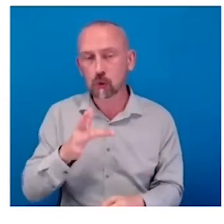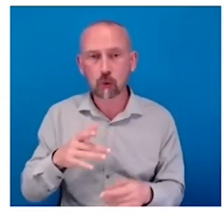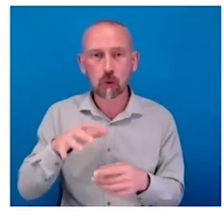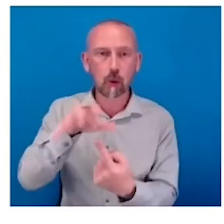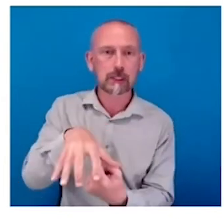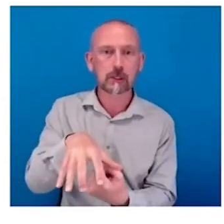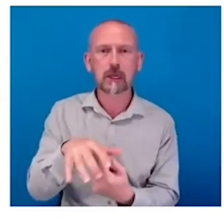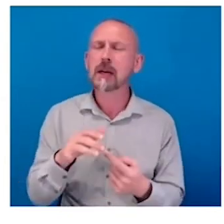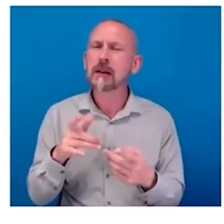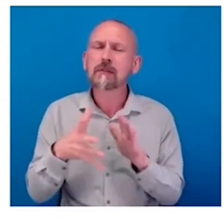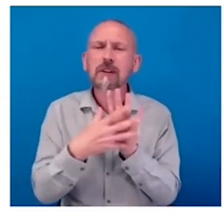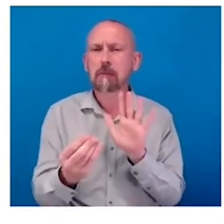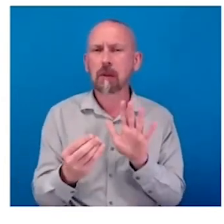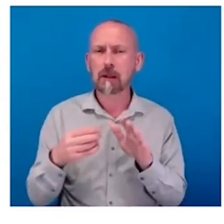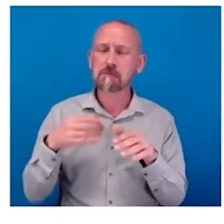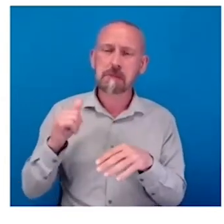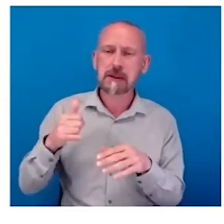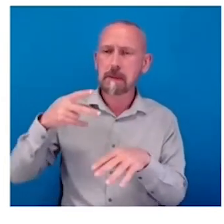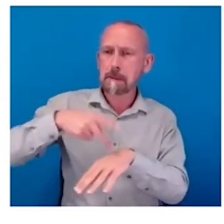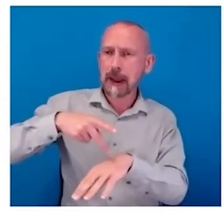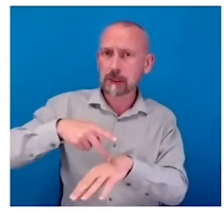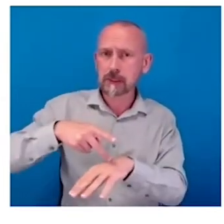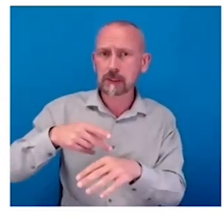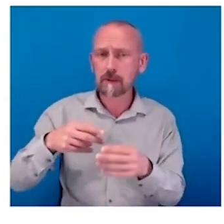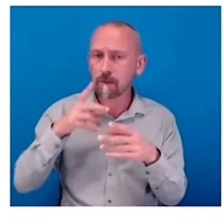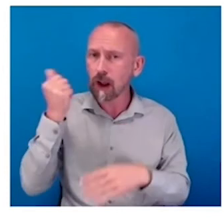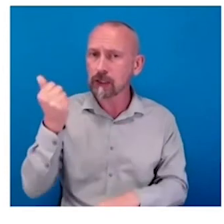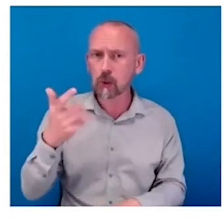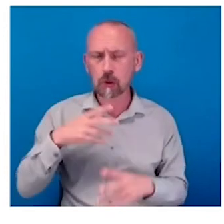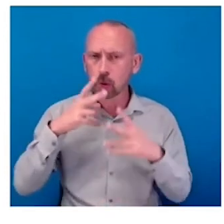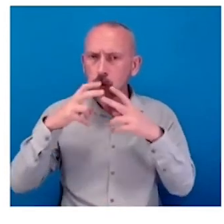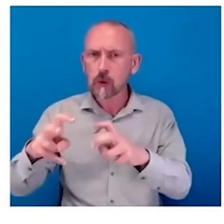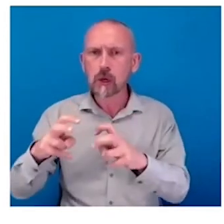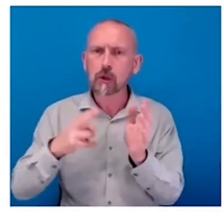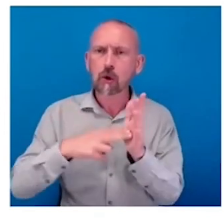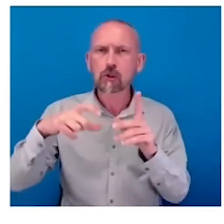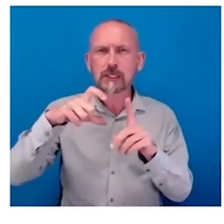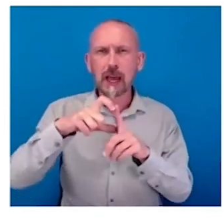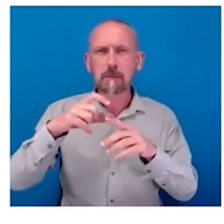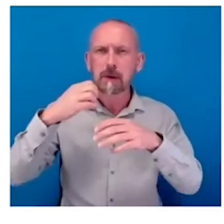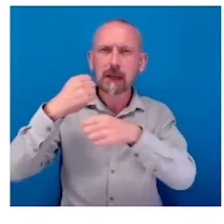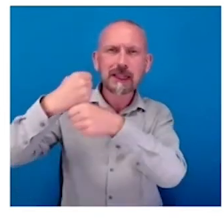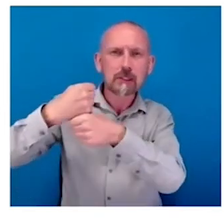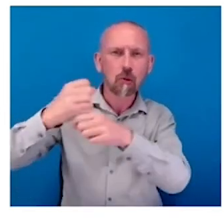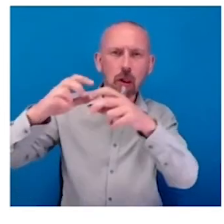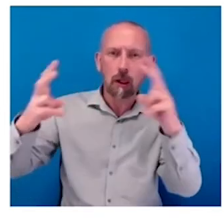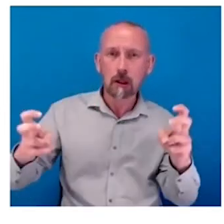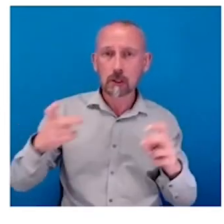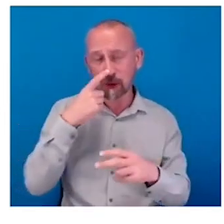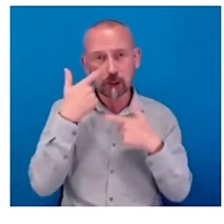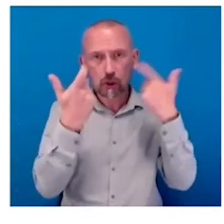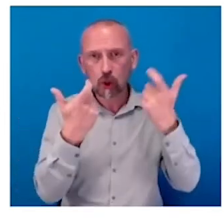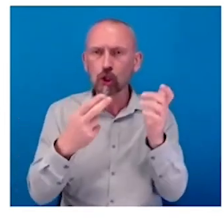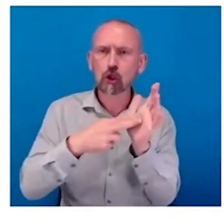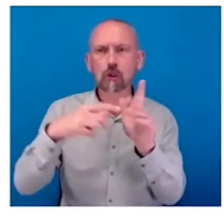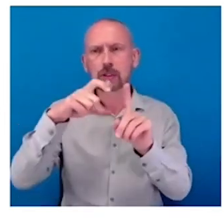Notre Dame Cathedral in Paris, France. From the home screen, search for Notre Dame, and then from its location